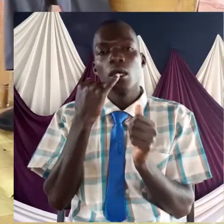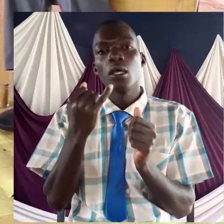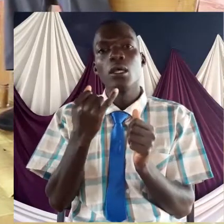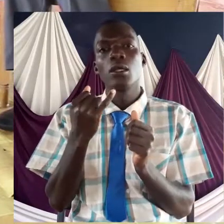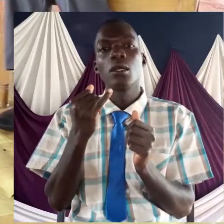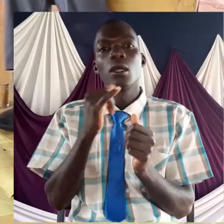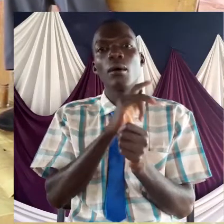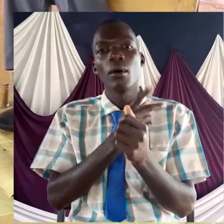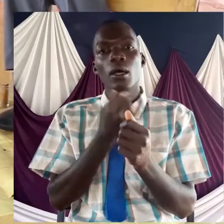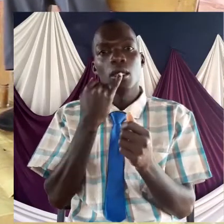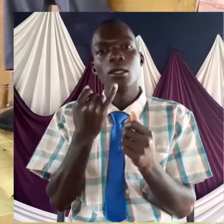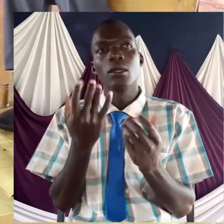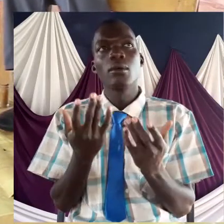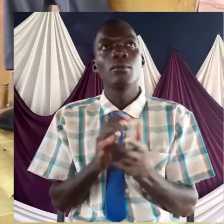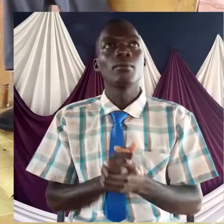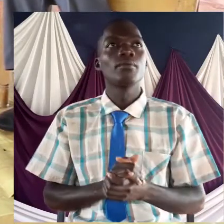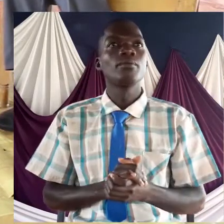this?